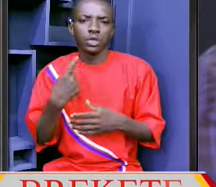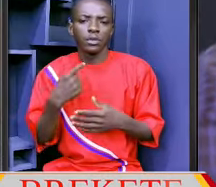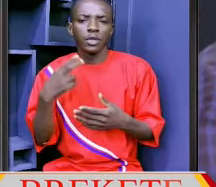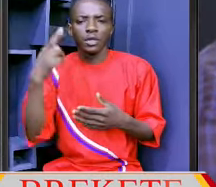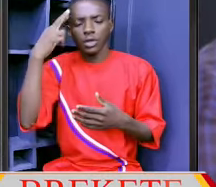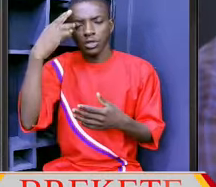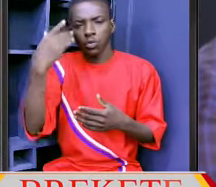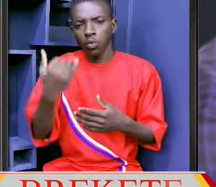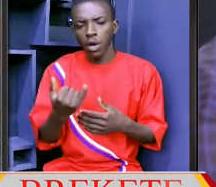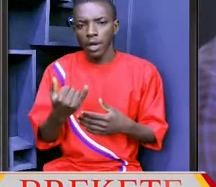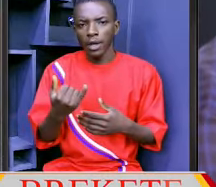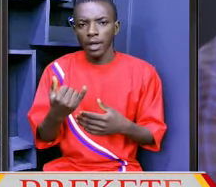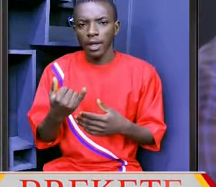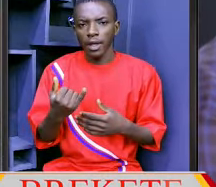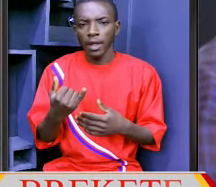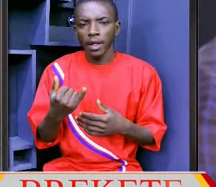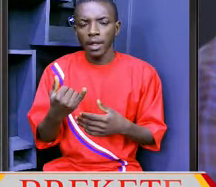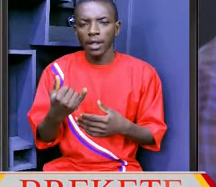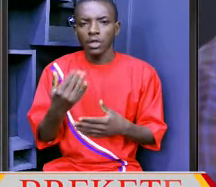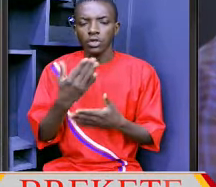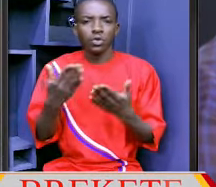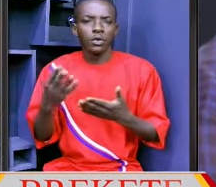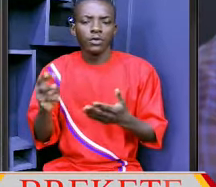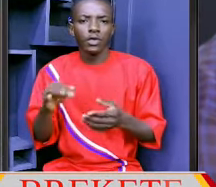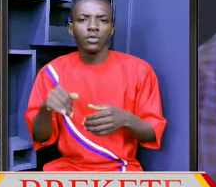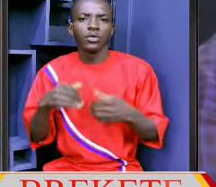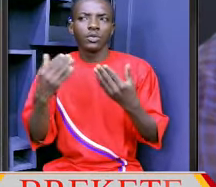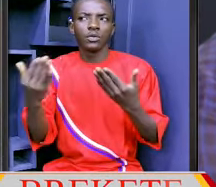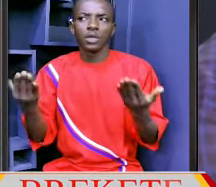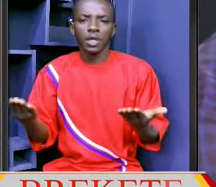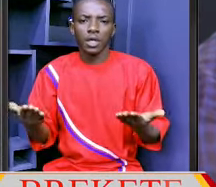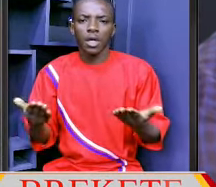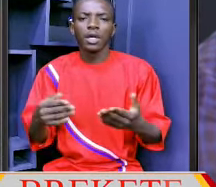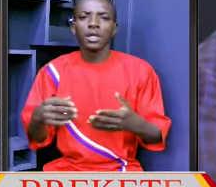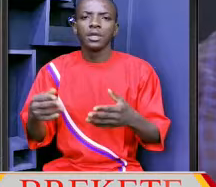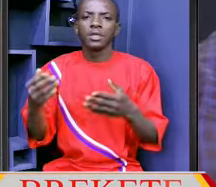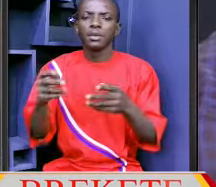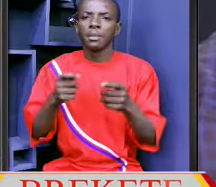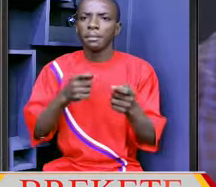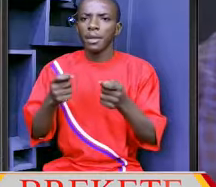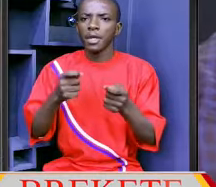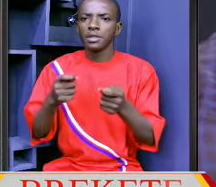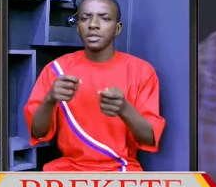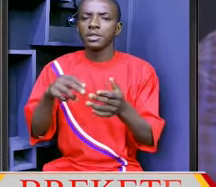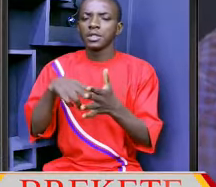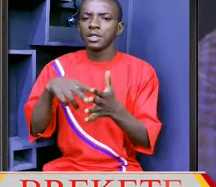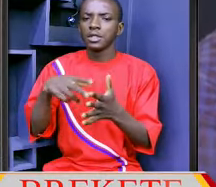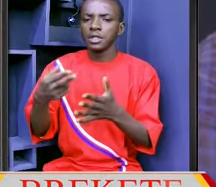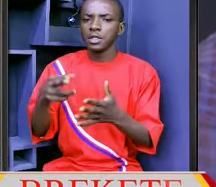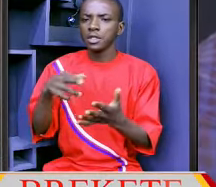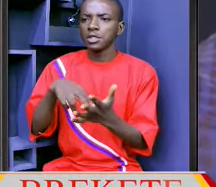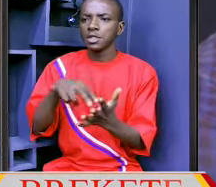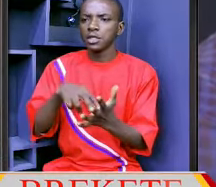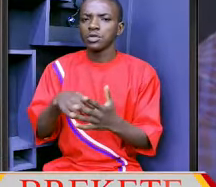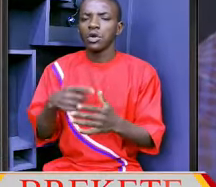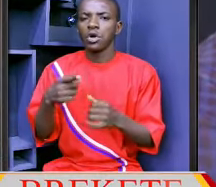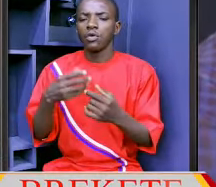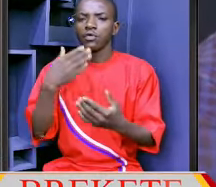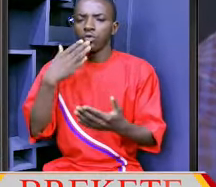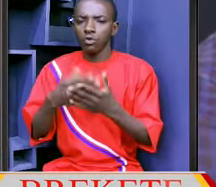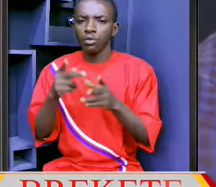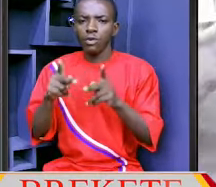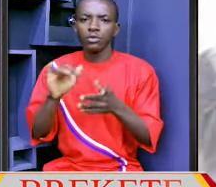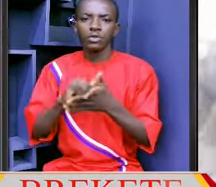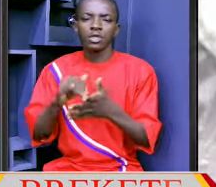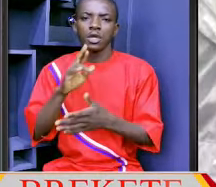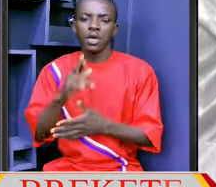the reason why. Some of them go dig here. They go still maintain their status of good people